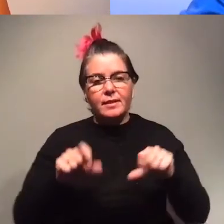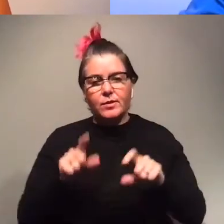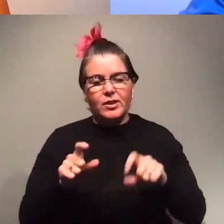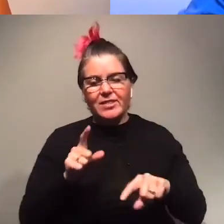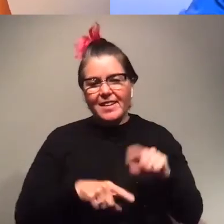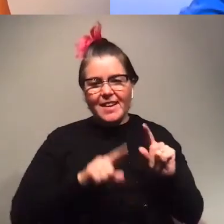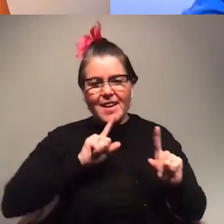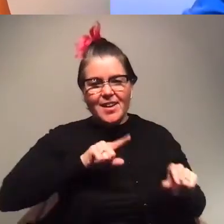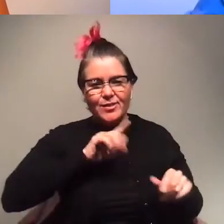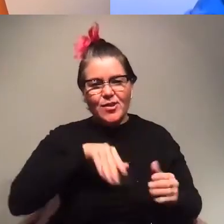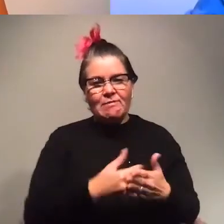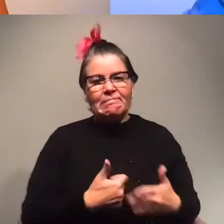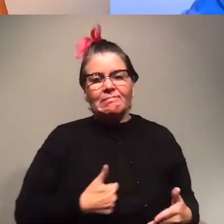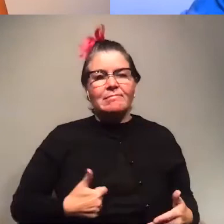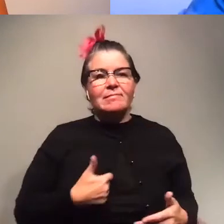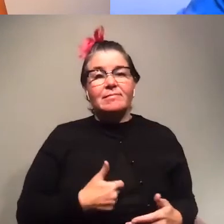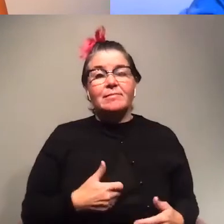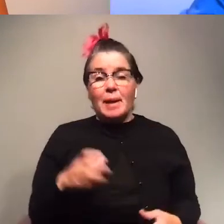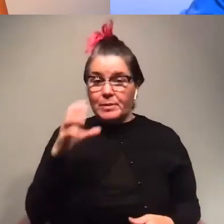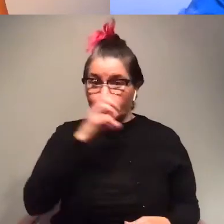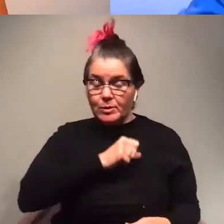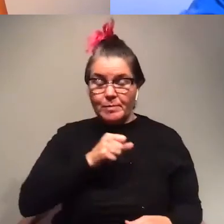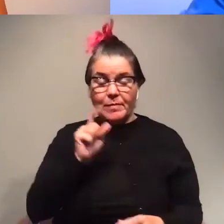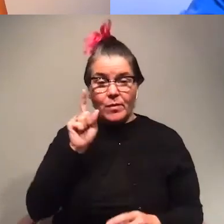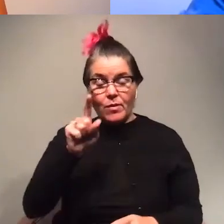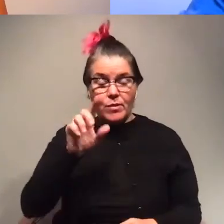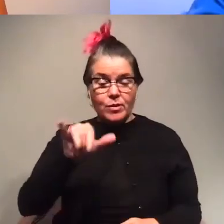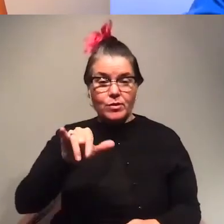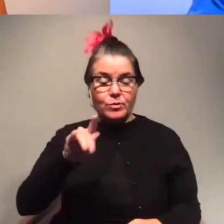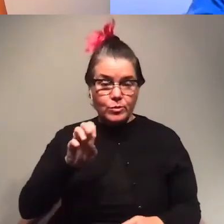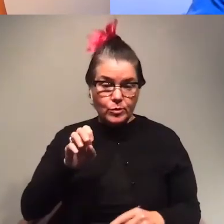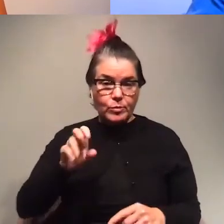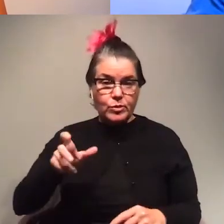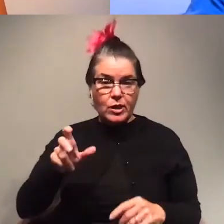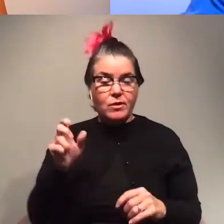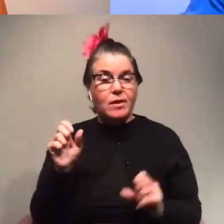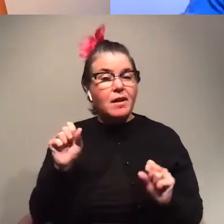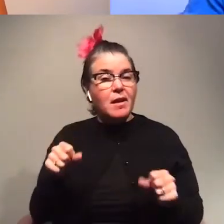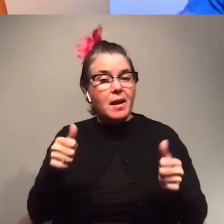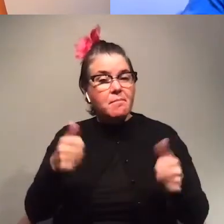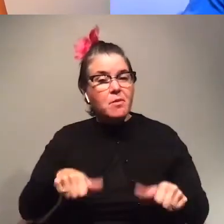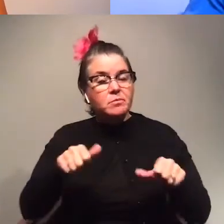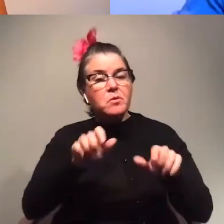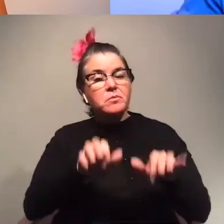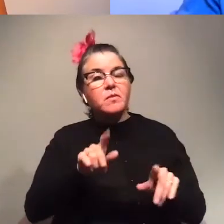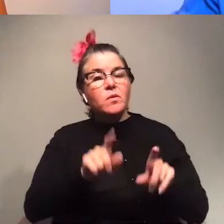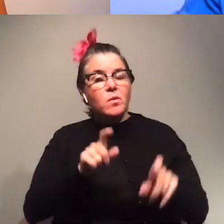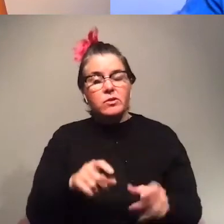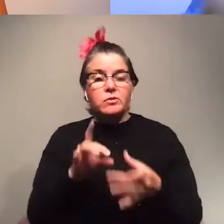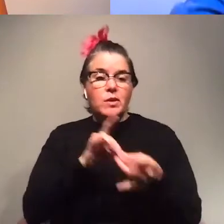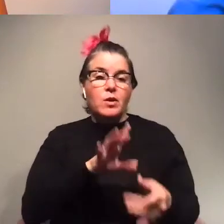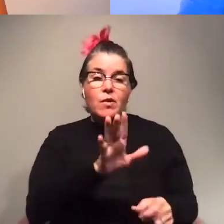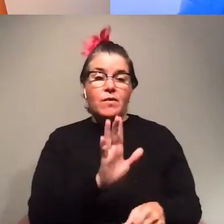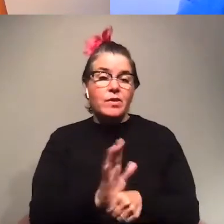questions answered. But I'm assuming if you visit Imari's YouTube channel, you could probably post some questions under different videos.